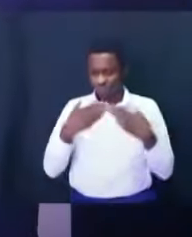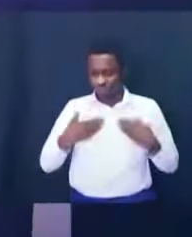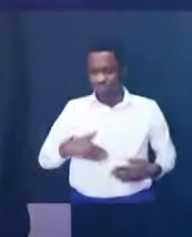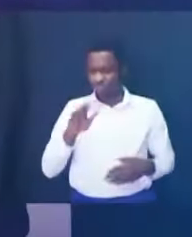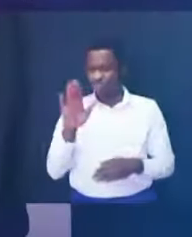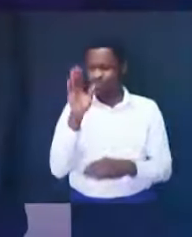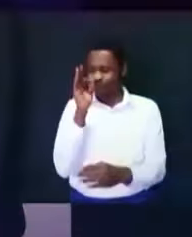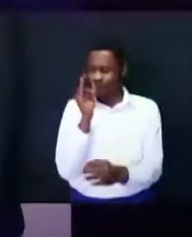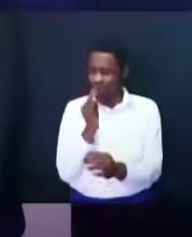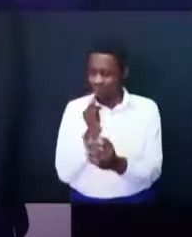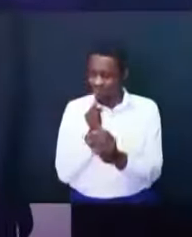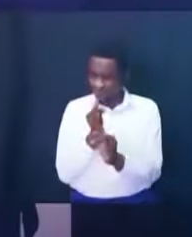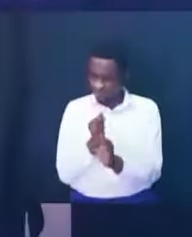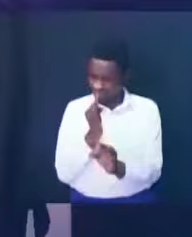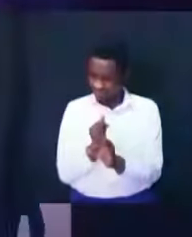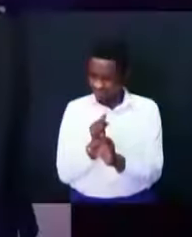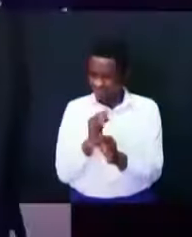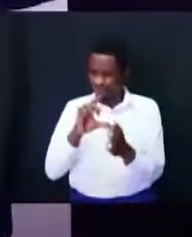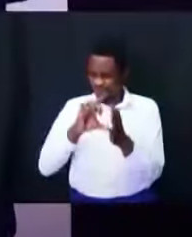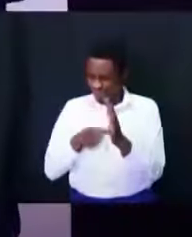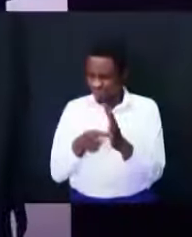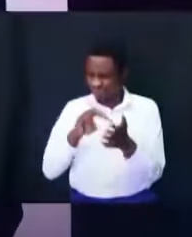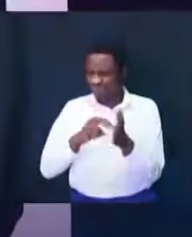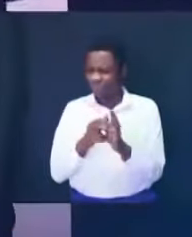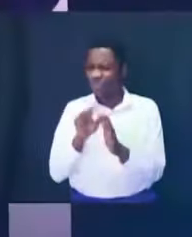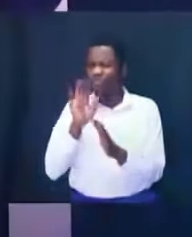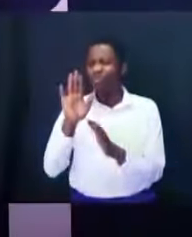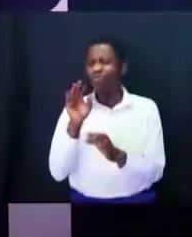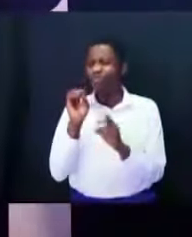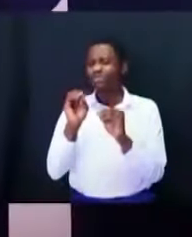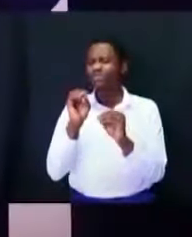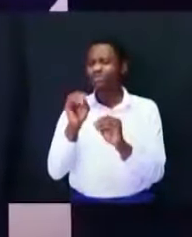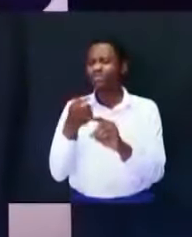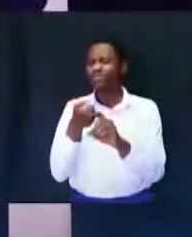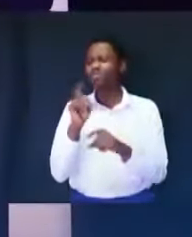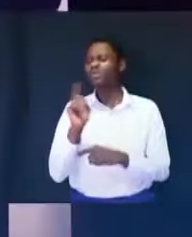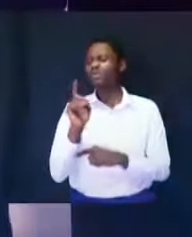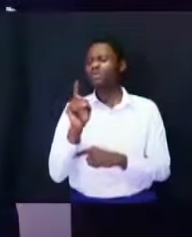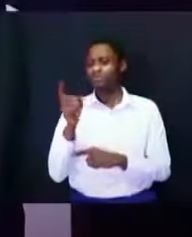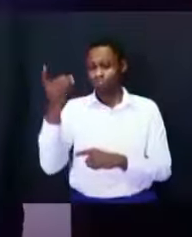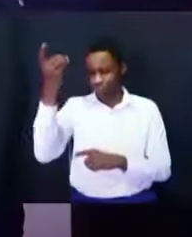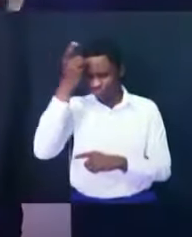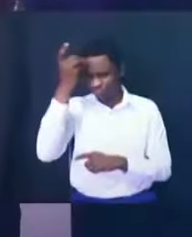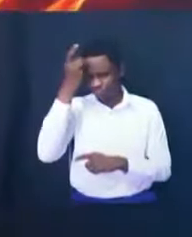Believers then the source of their teaching is